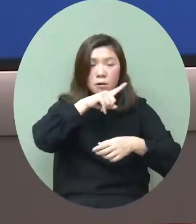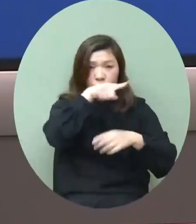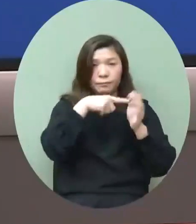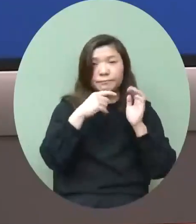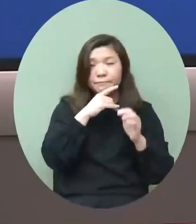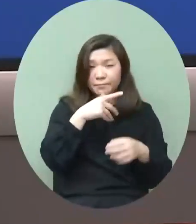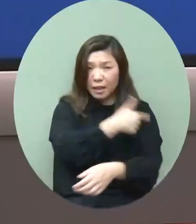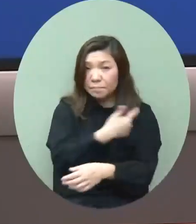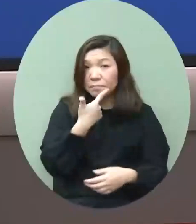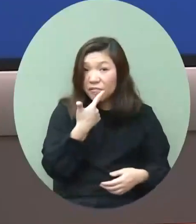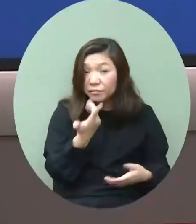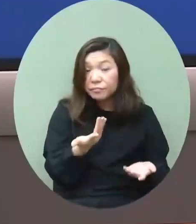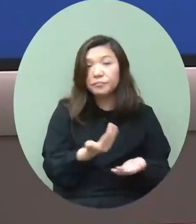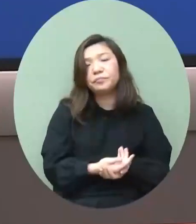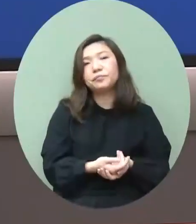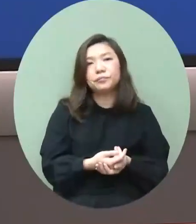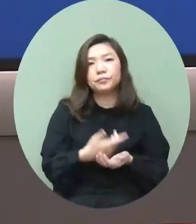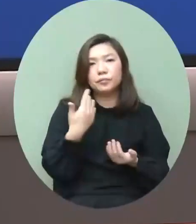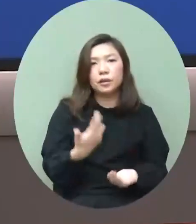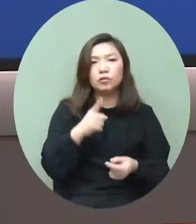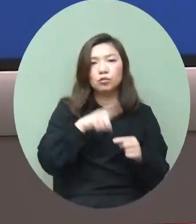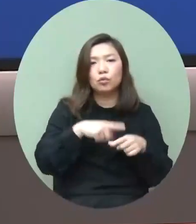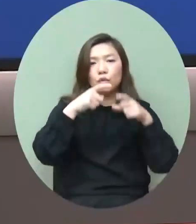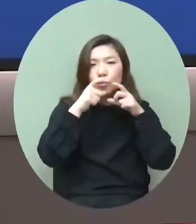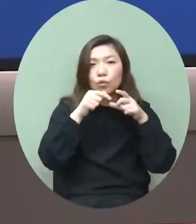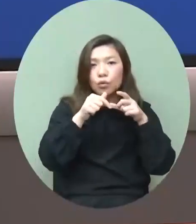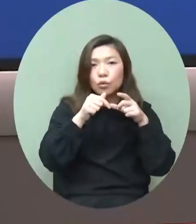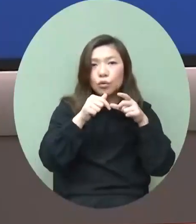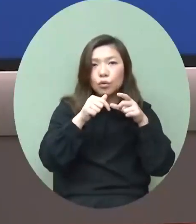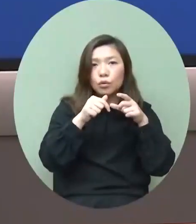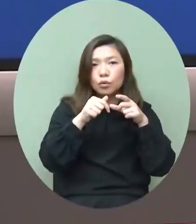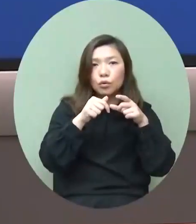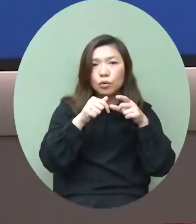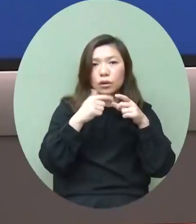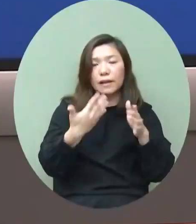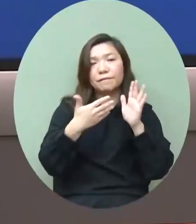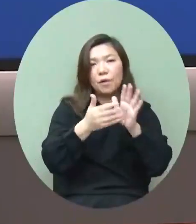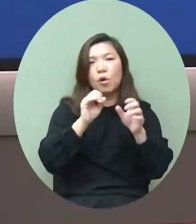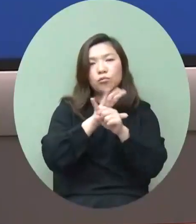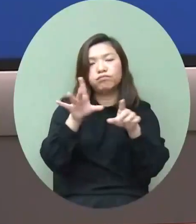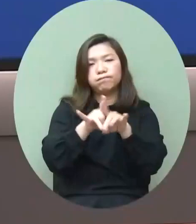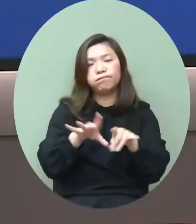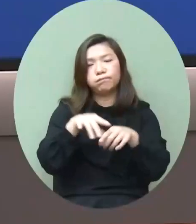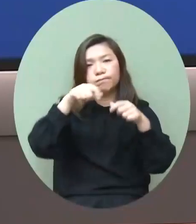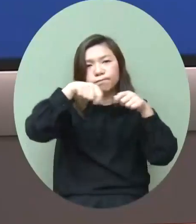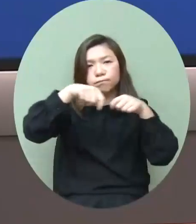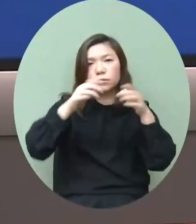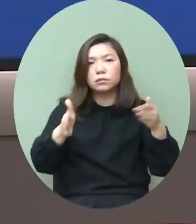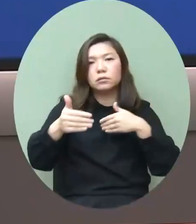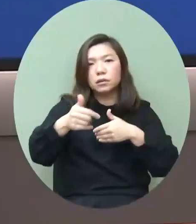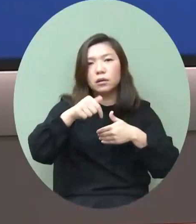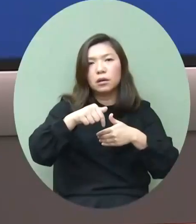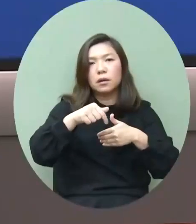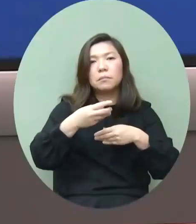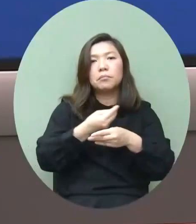medicine tablets that we are sending in the anti-epidemic back to all the households in Hong Kong are for